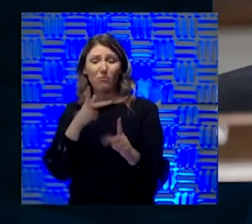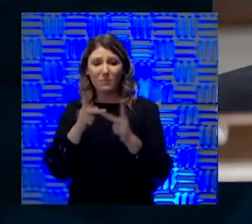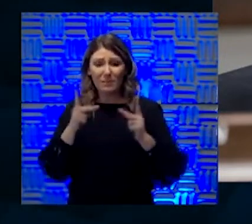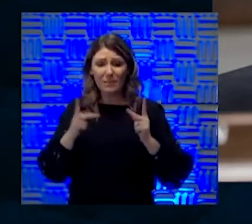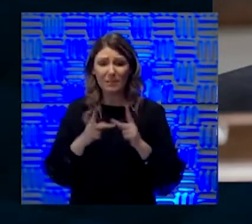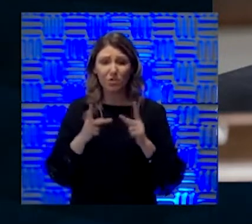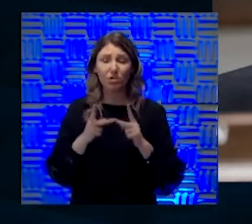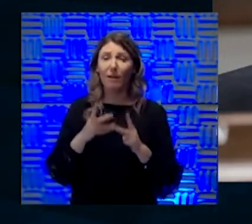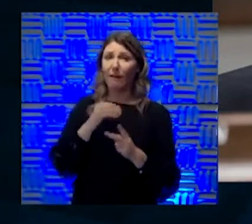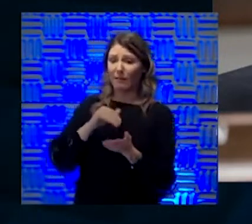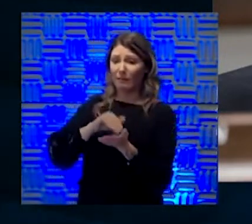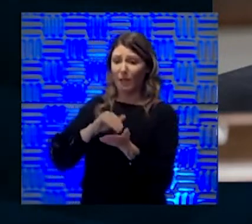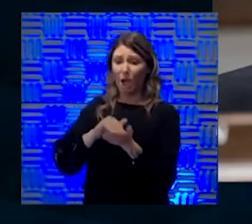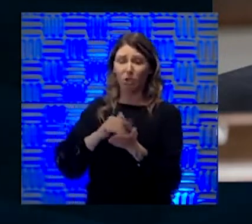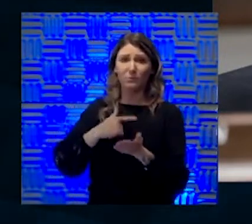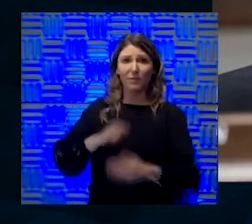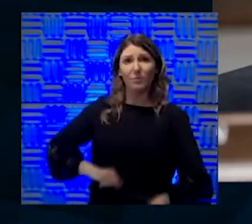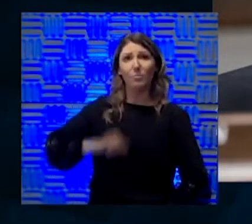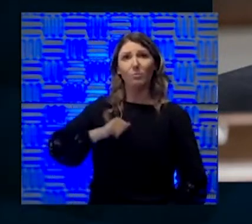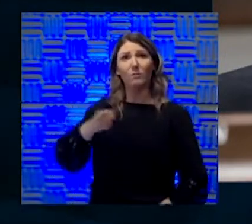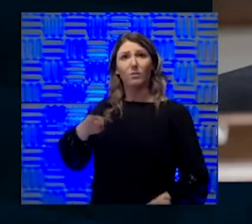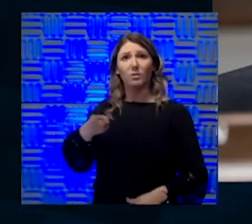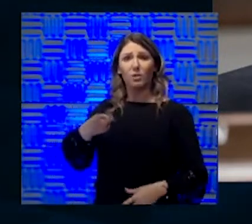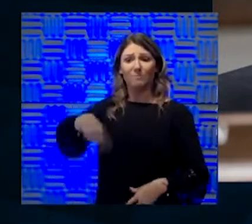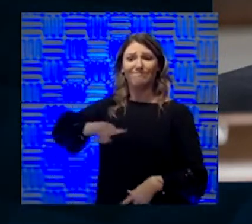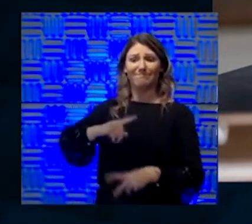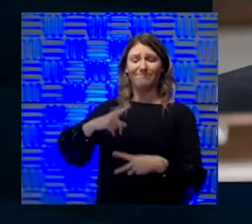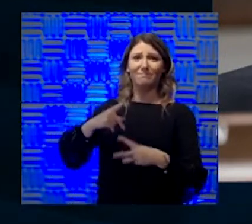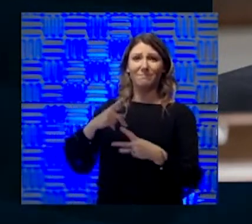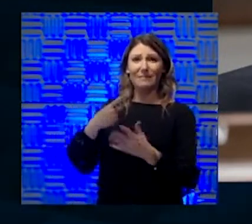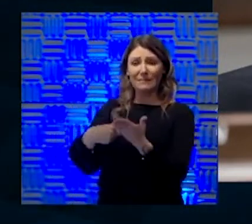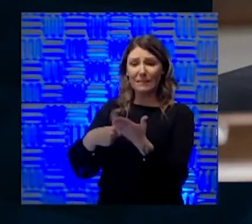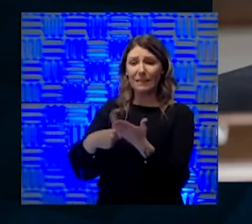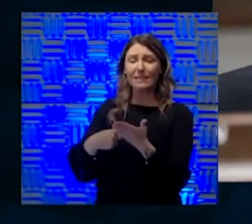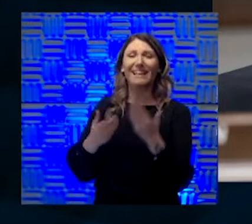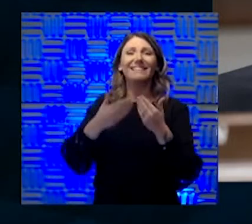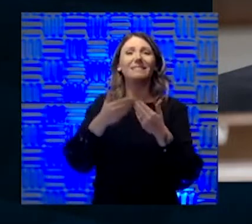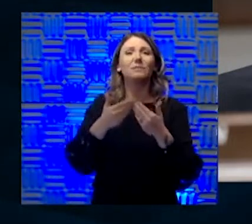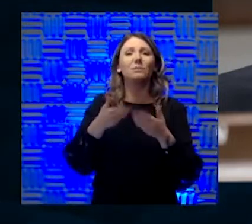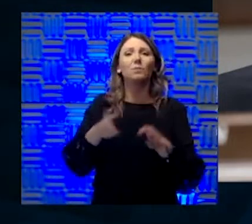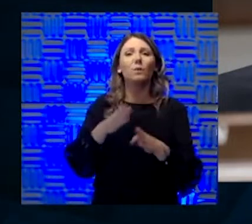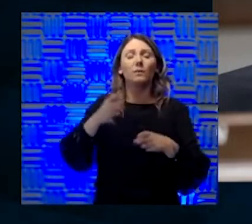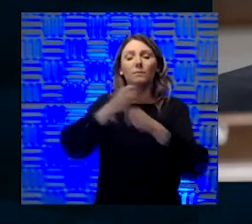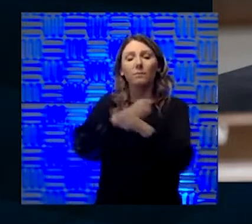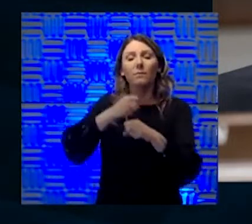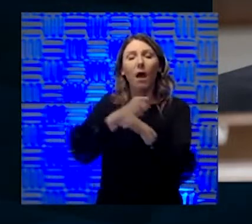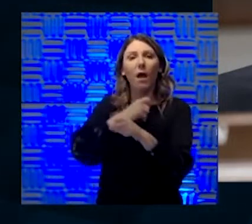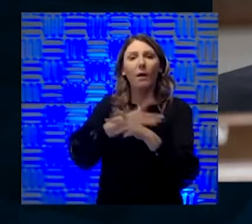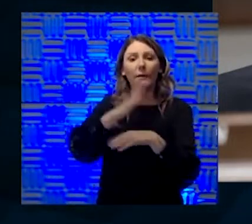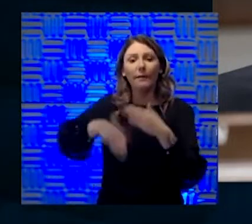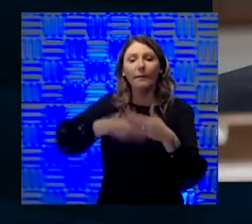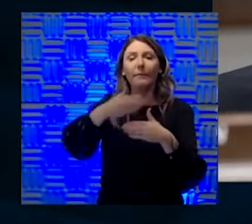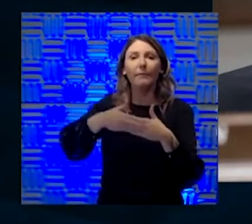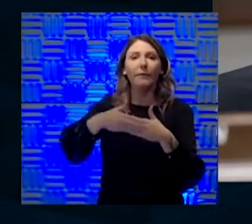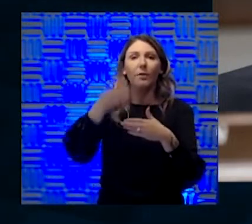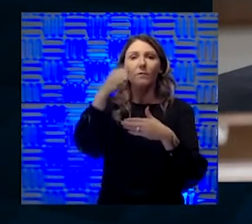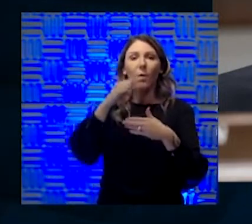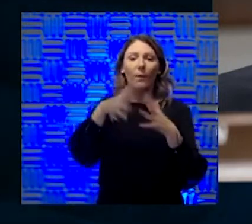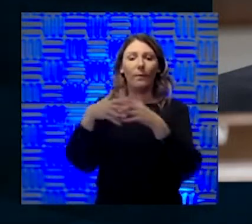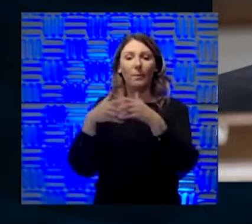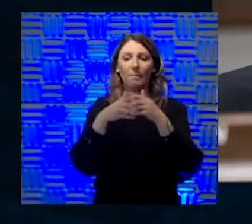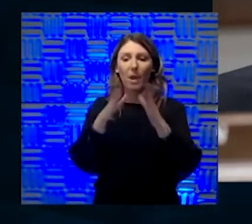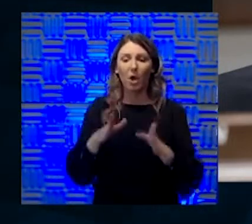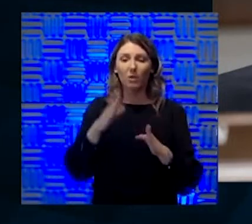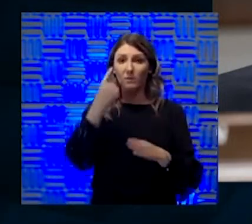I have the privilege of being with have an easier fighting chance to help Americans avoid the next pandemic. And our efforts need